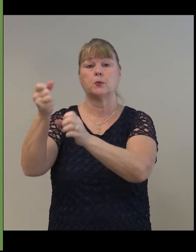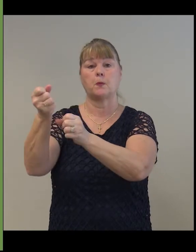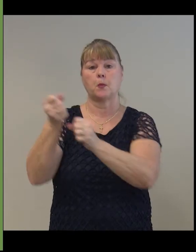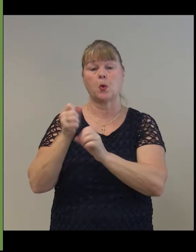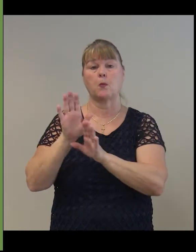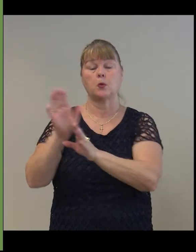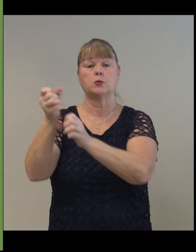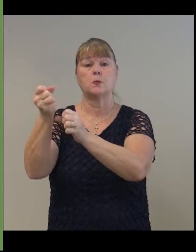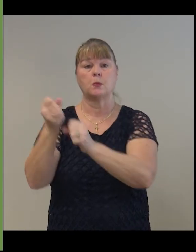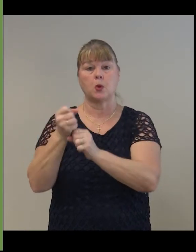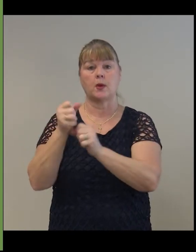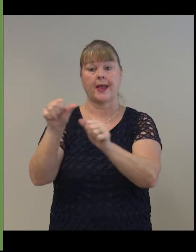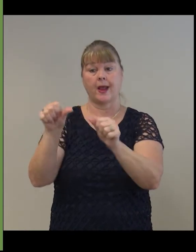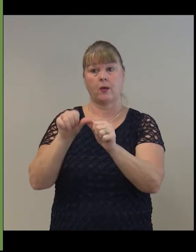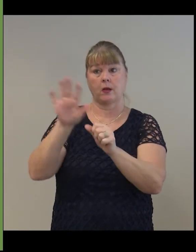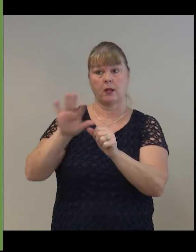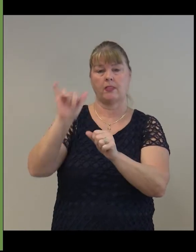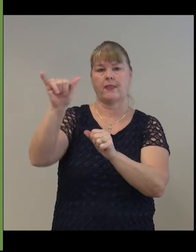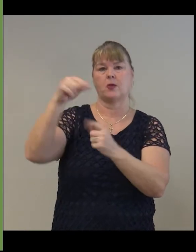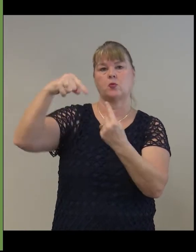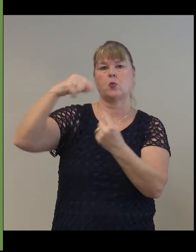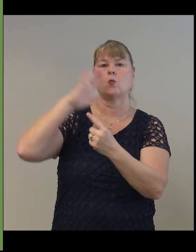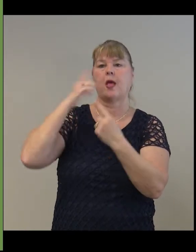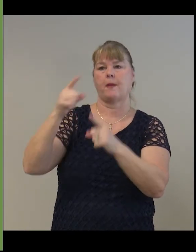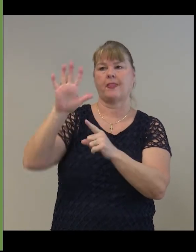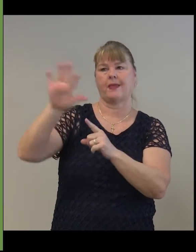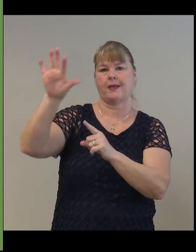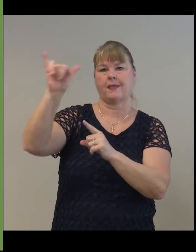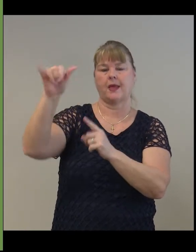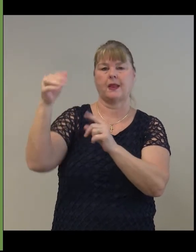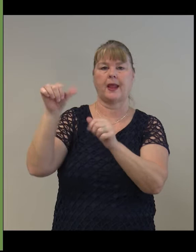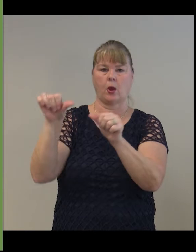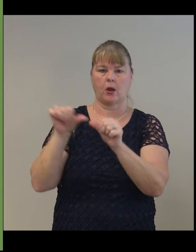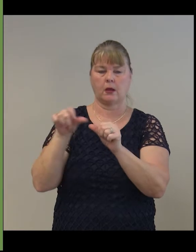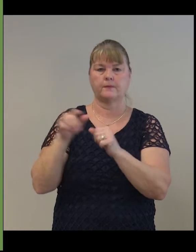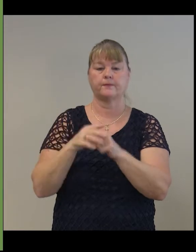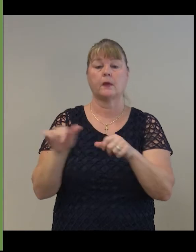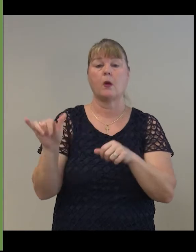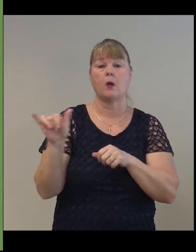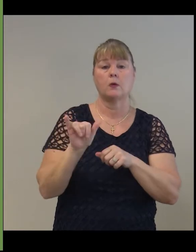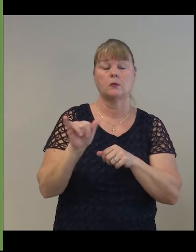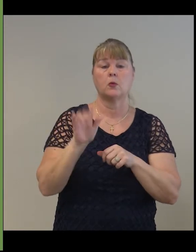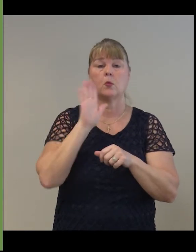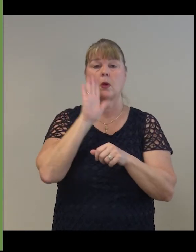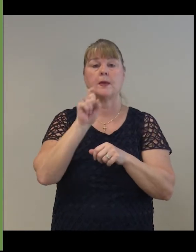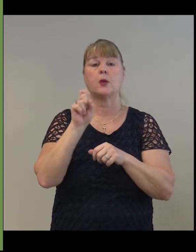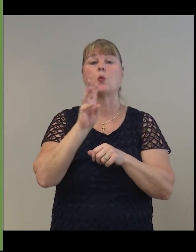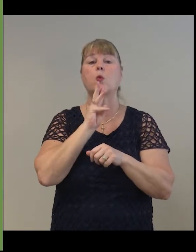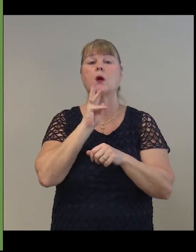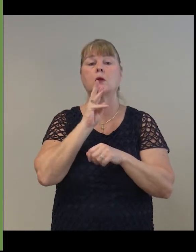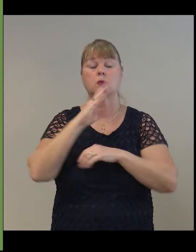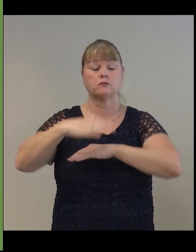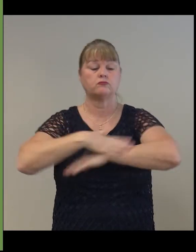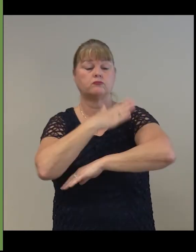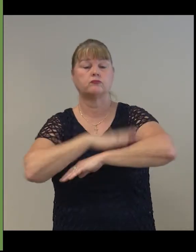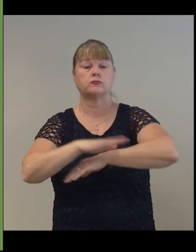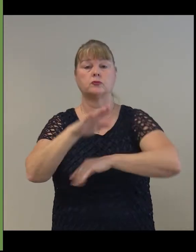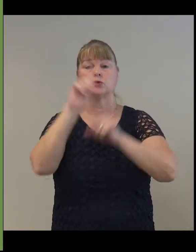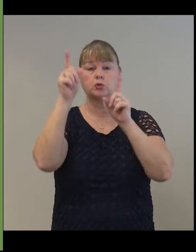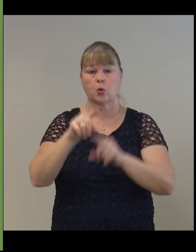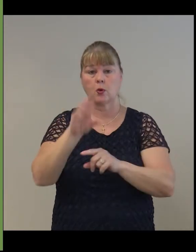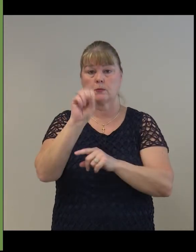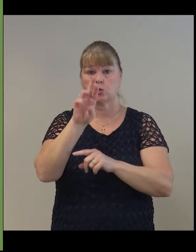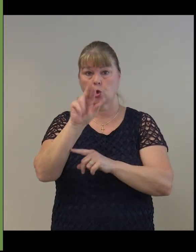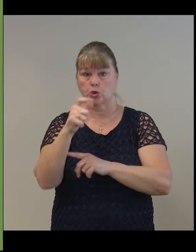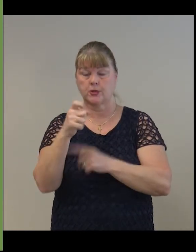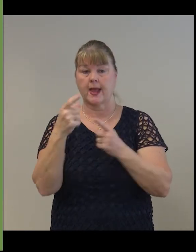area is going to be where those tornadoes are going to happen. It's also going to be where storm surge will happen, and we'll talk about that in just a